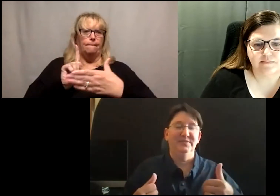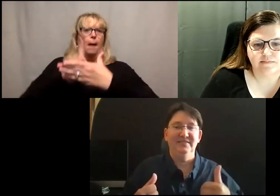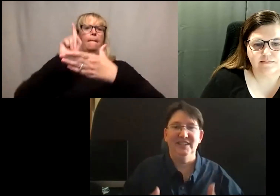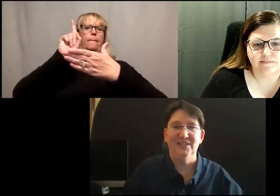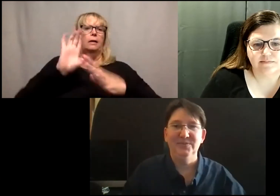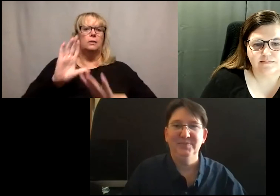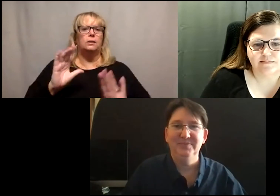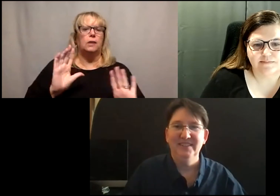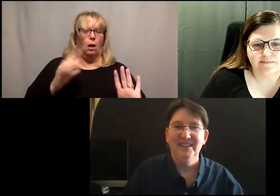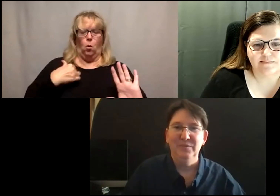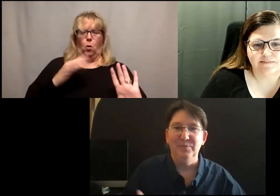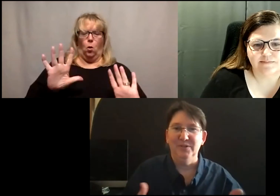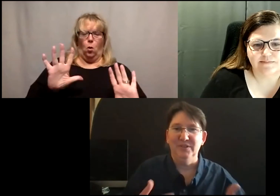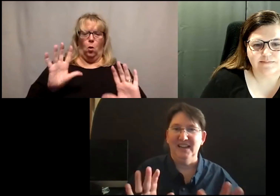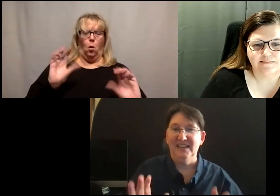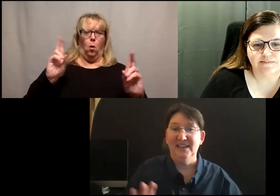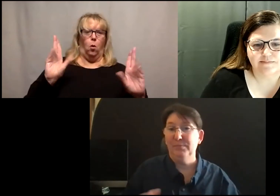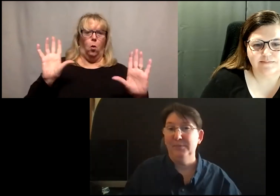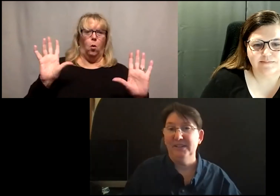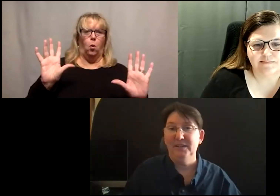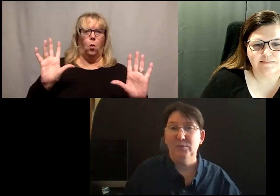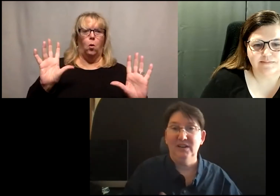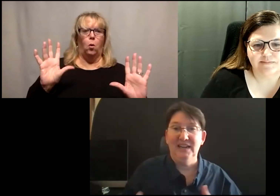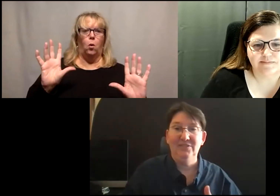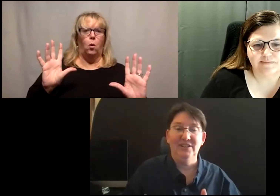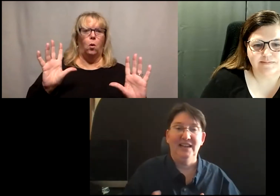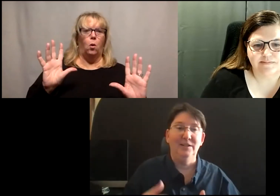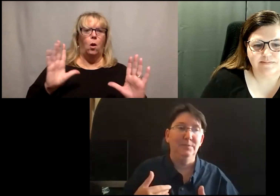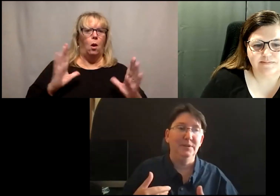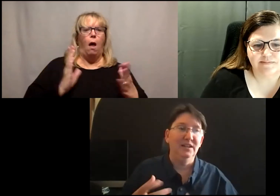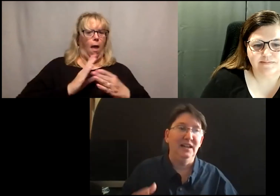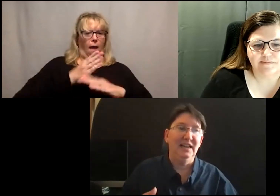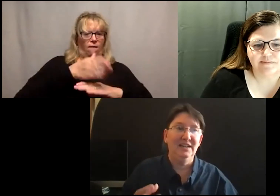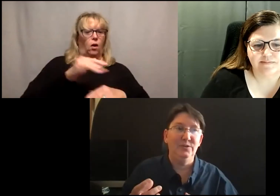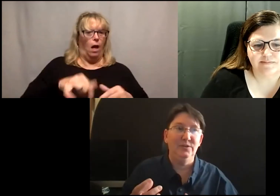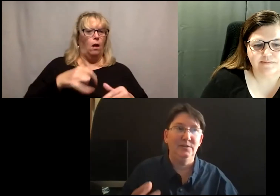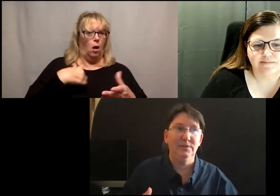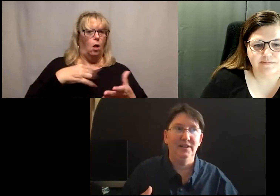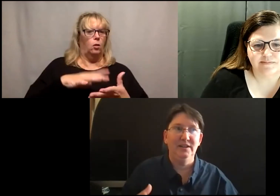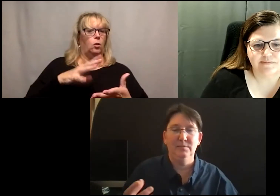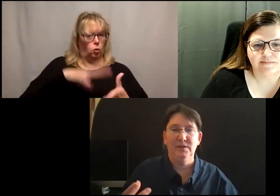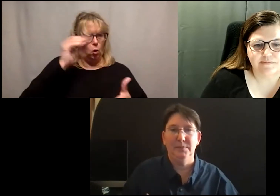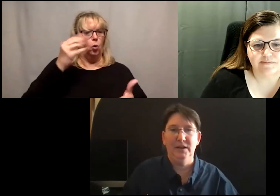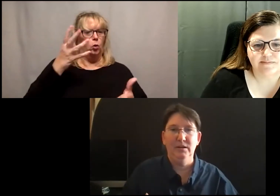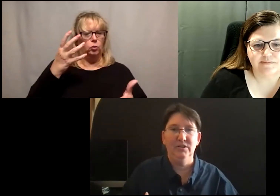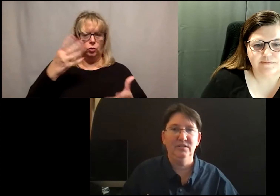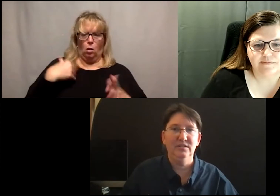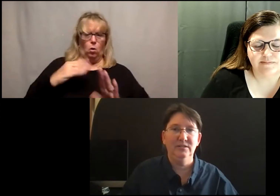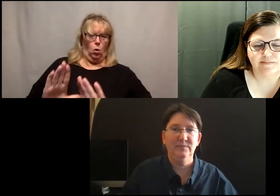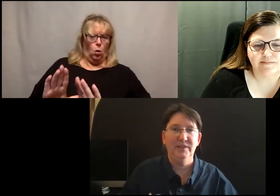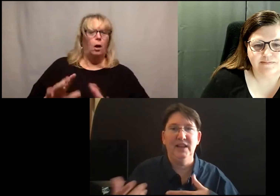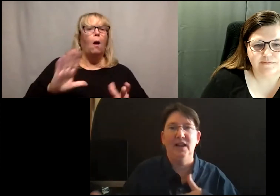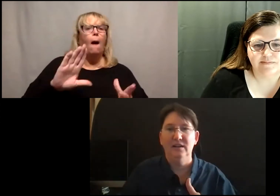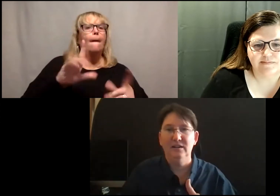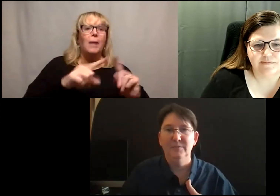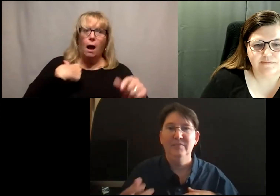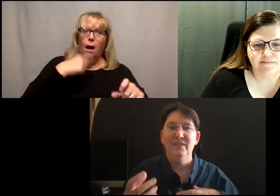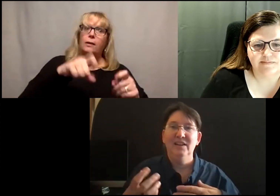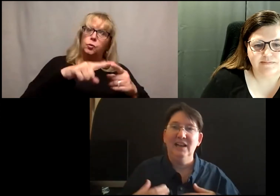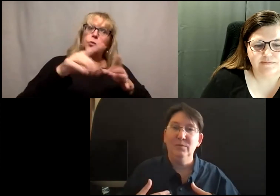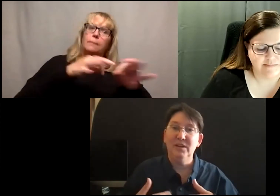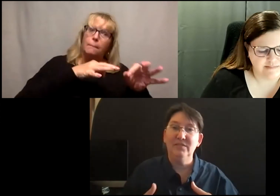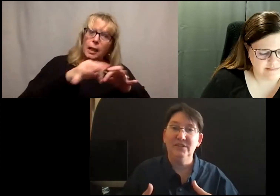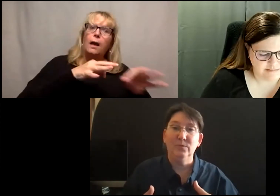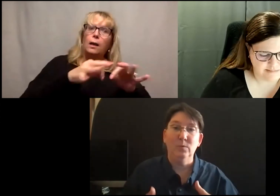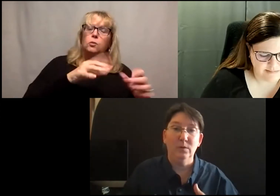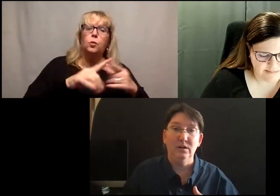oh, but I didn't bump it anymore after that. But I had to explain to my parents again